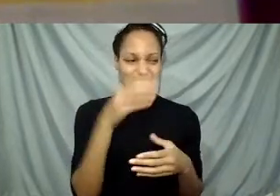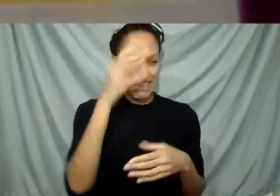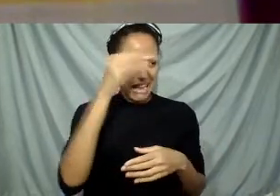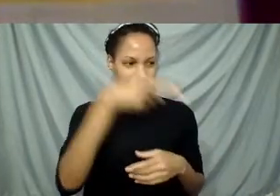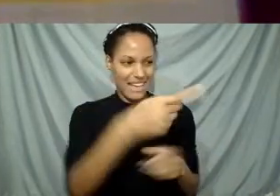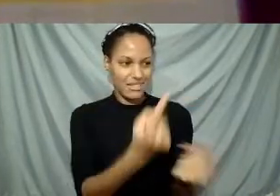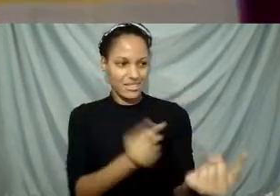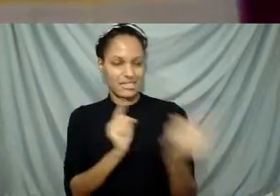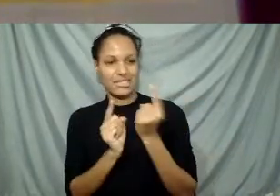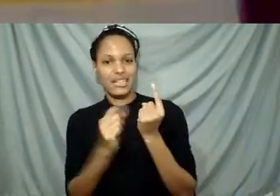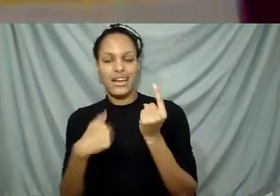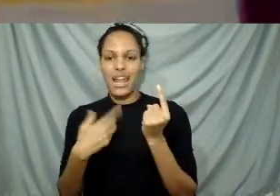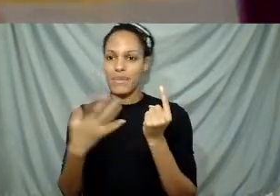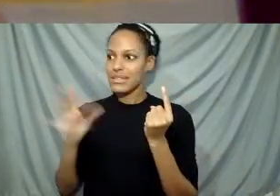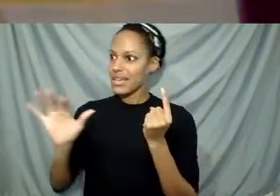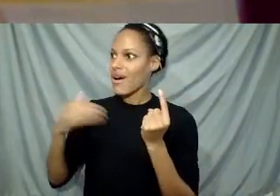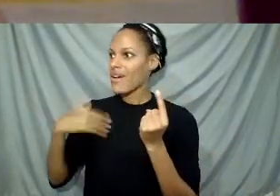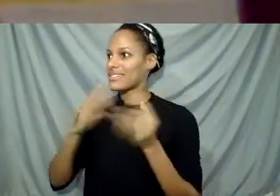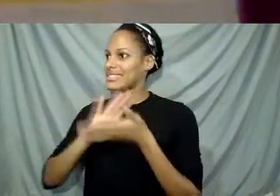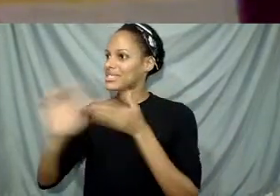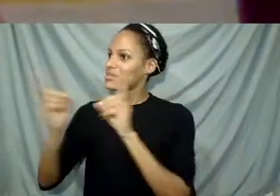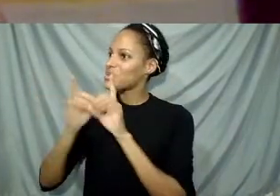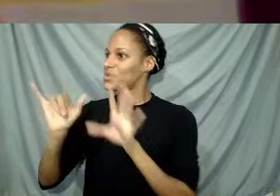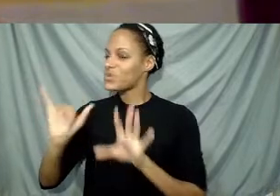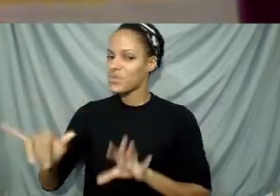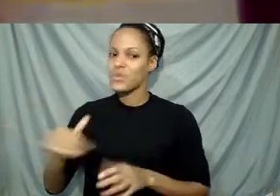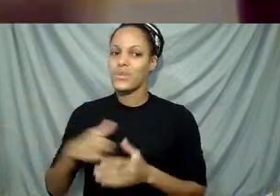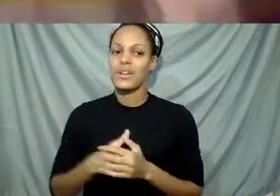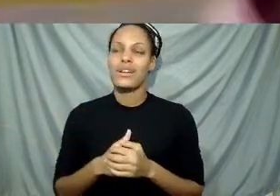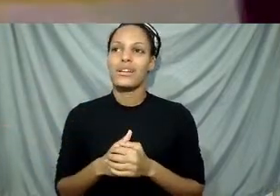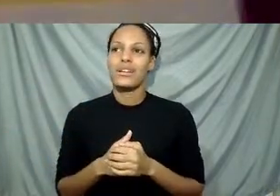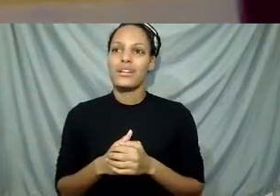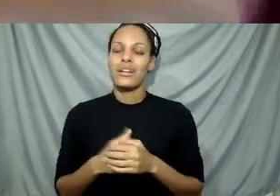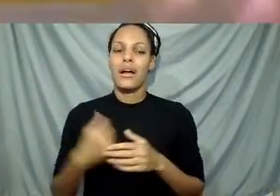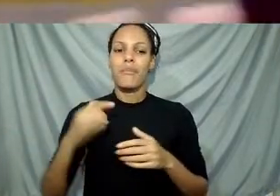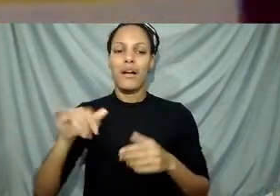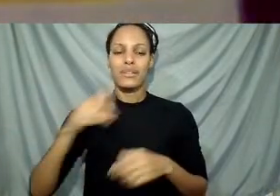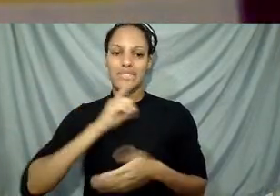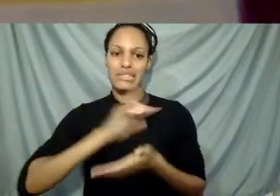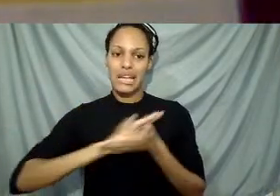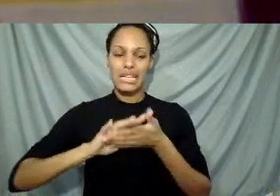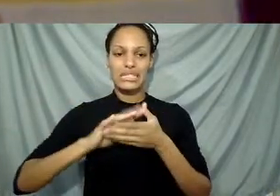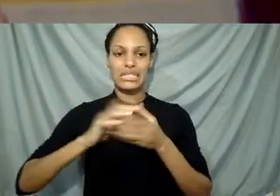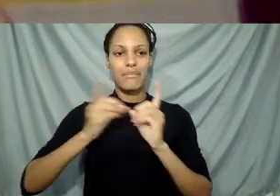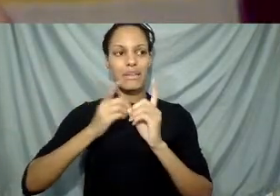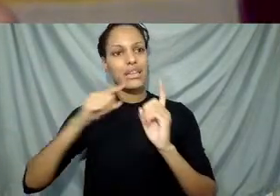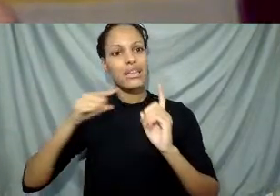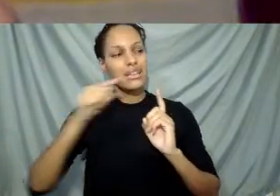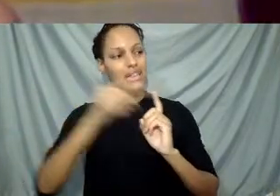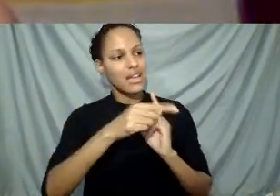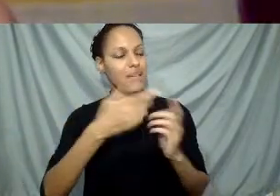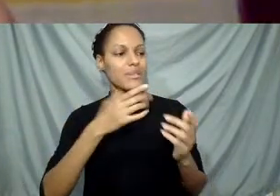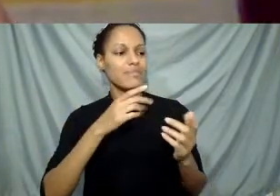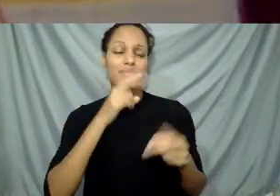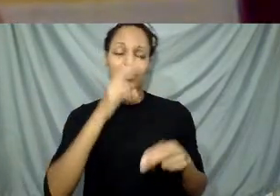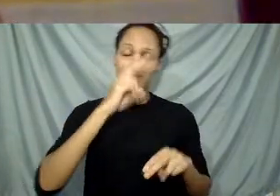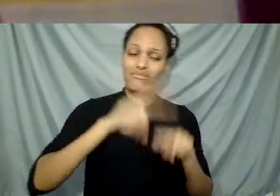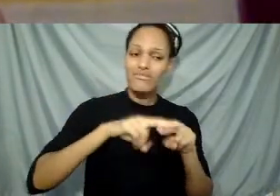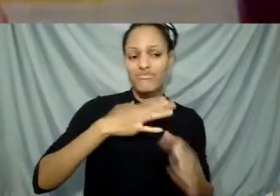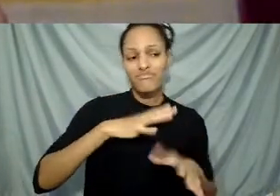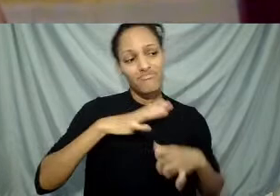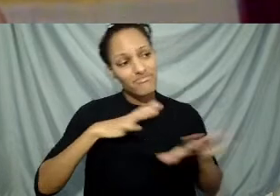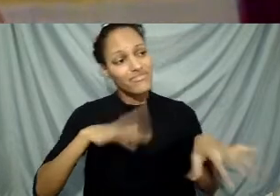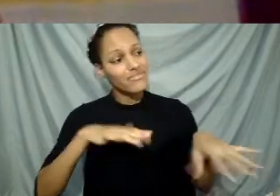weird for me at the time. And but anyhow, I did meet him and talk to him, and he was absolutely fine, and actually was a great